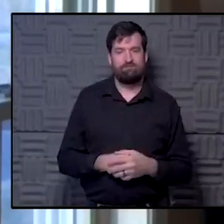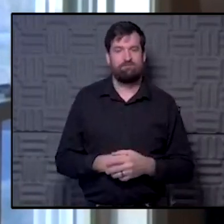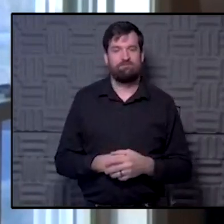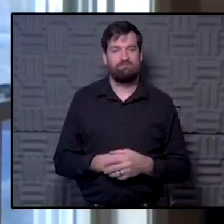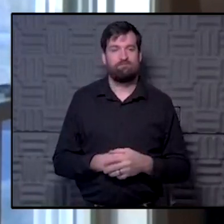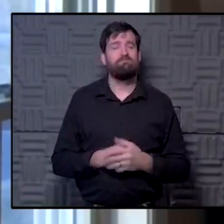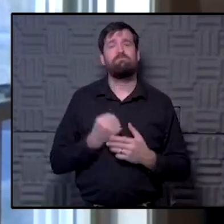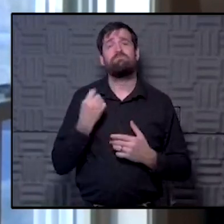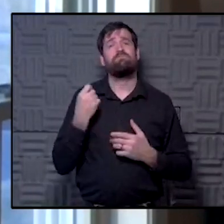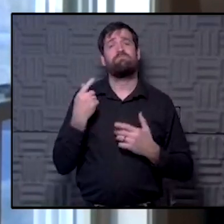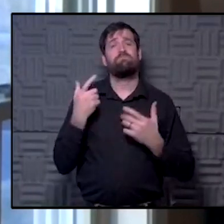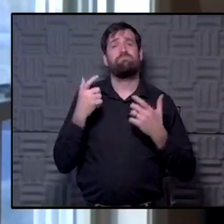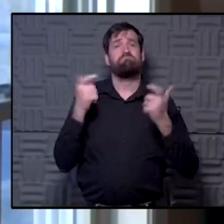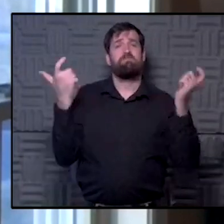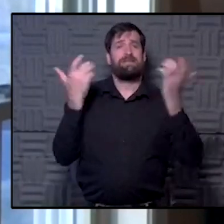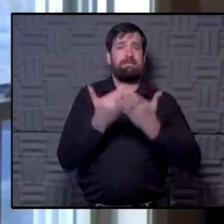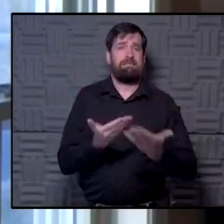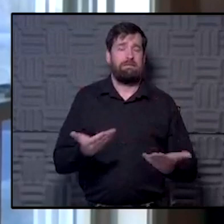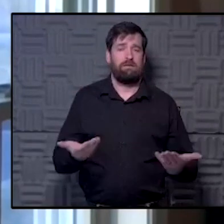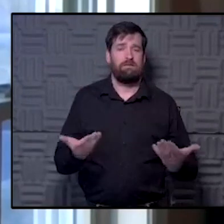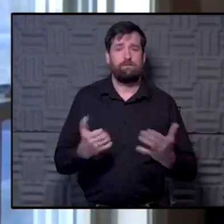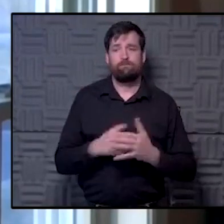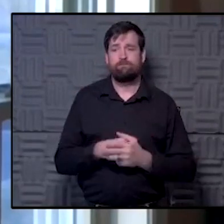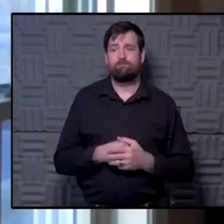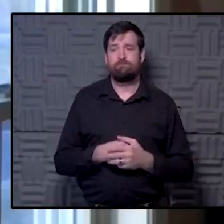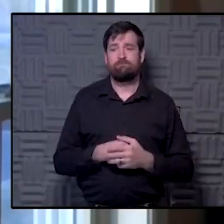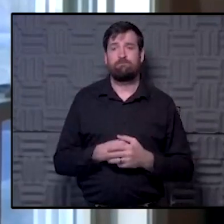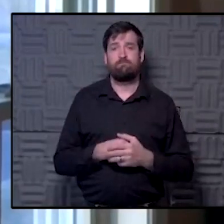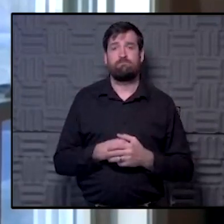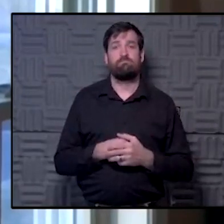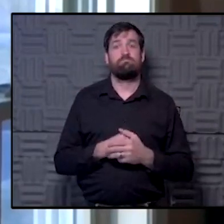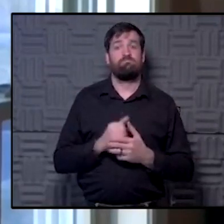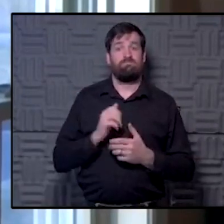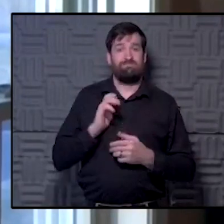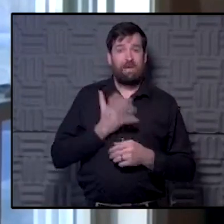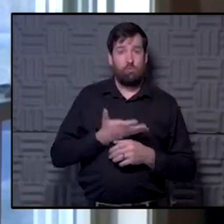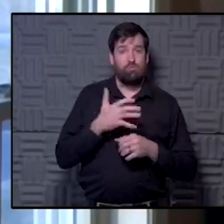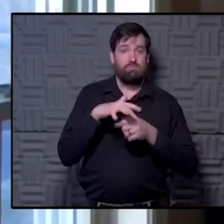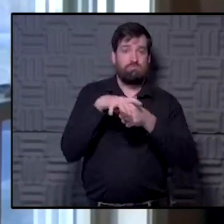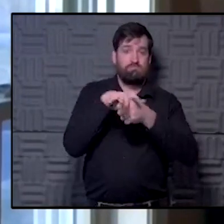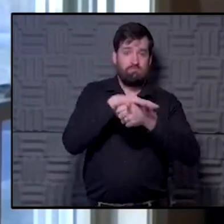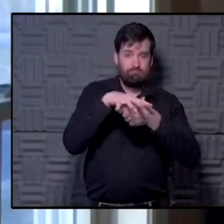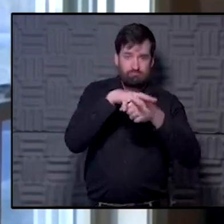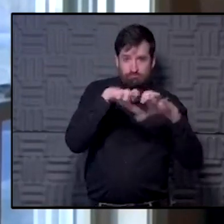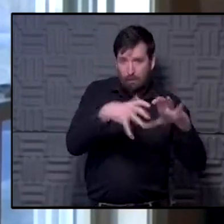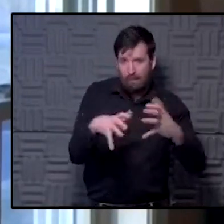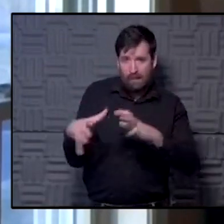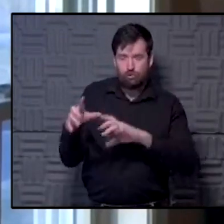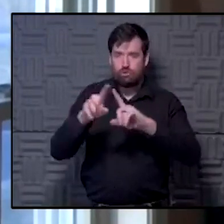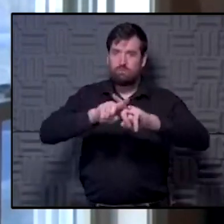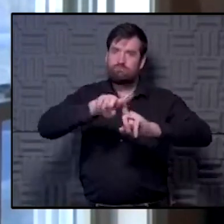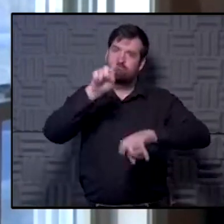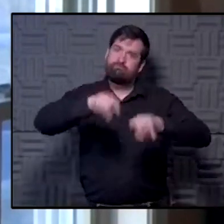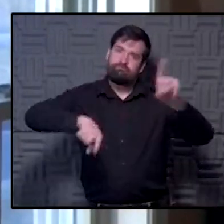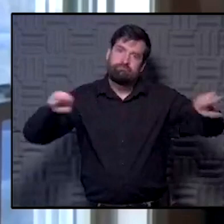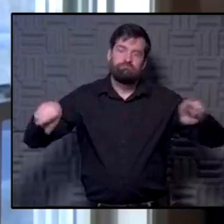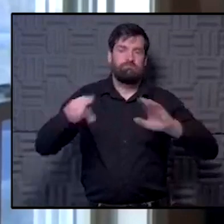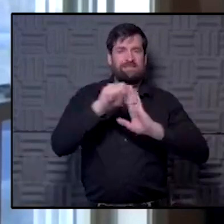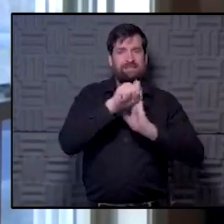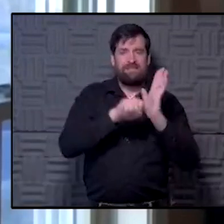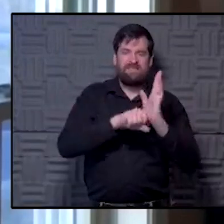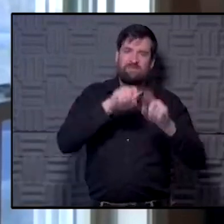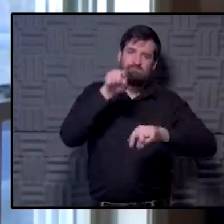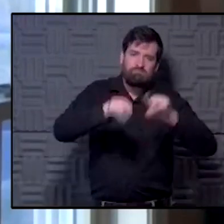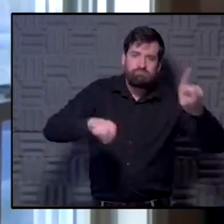Here, the big thing is, while our population is different across the United States in many ways, and states are different across the United